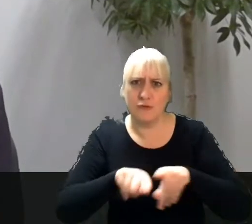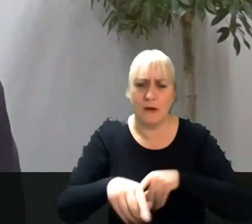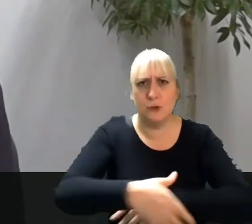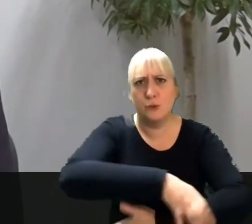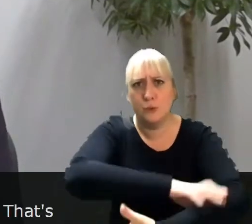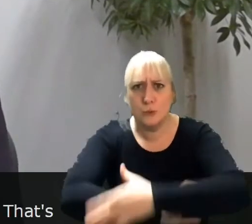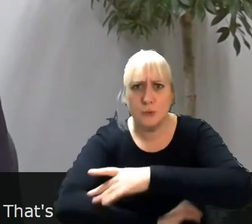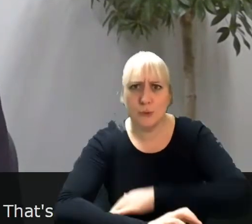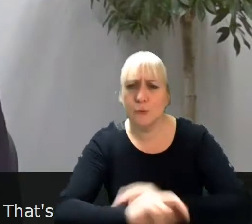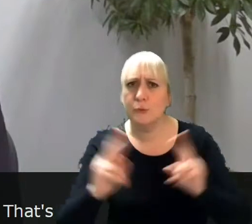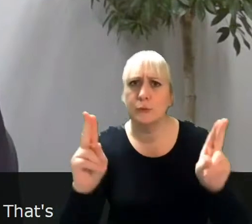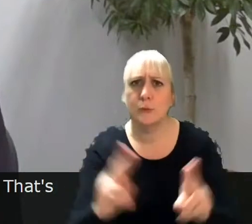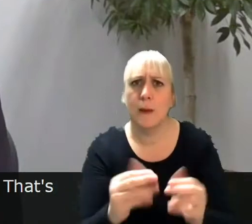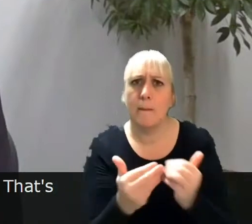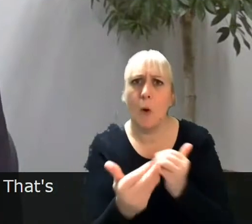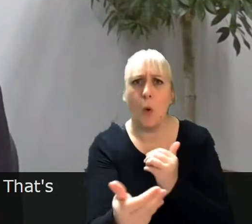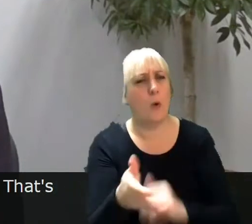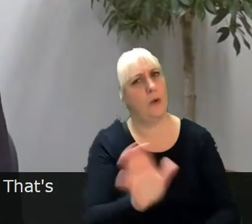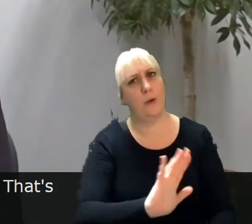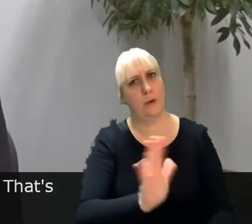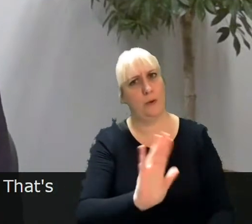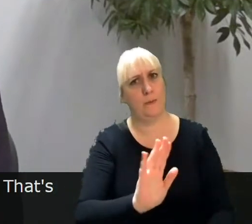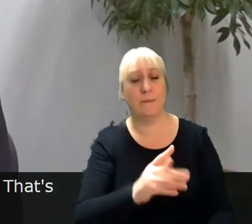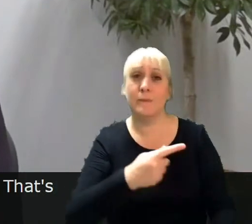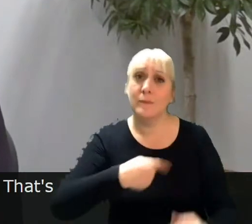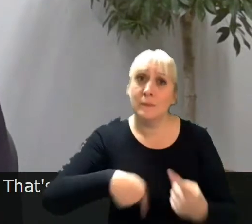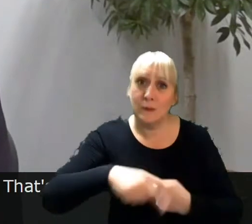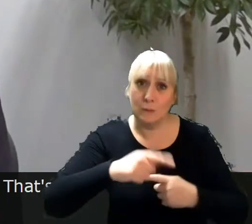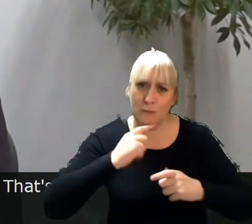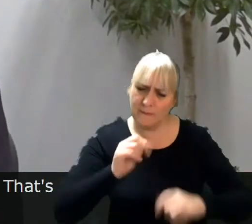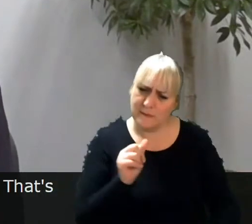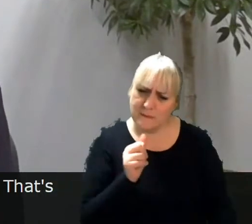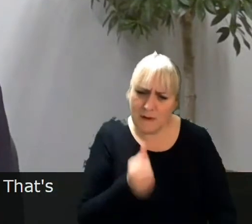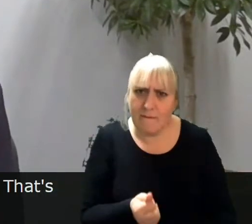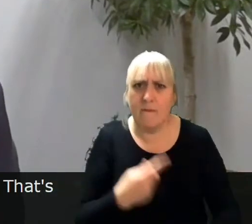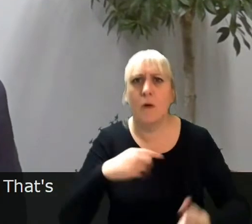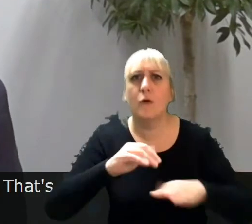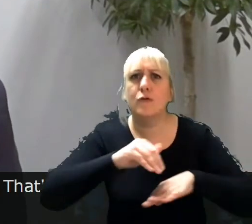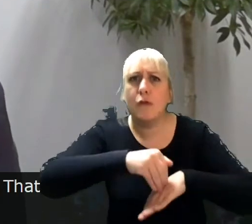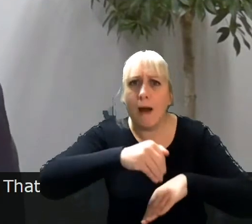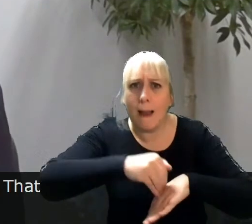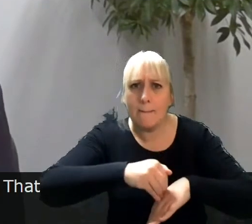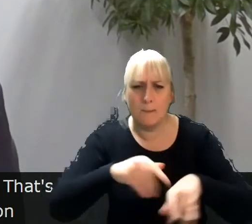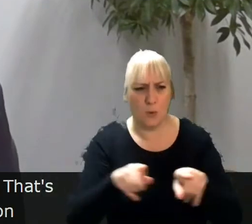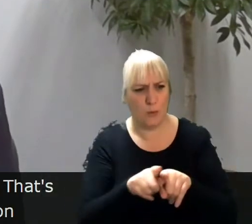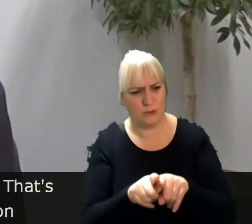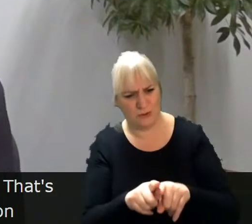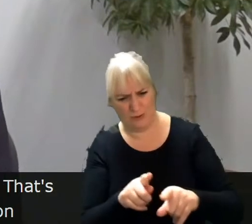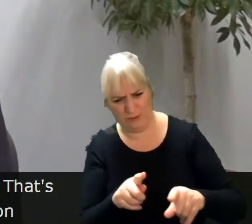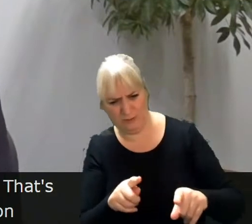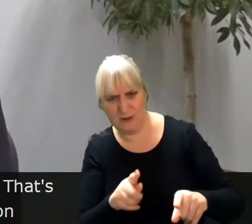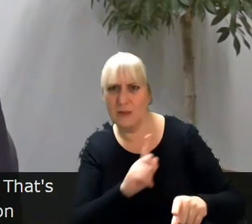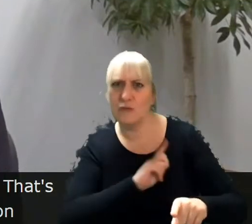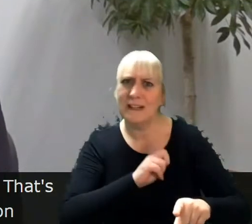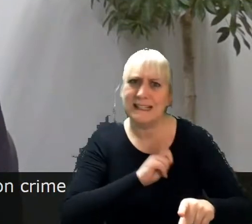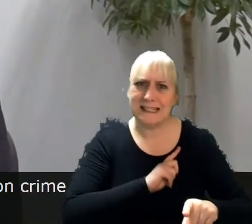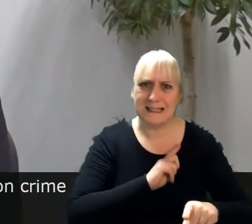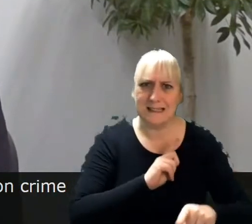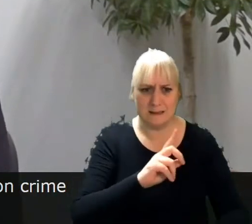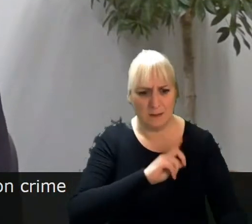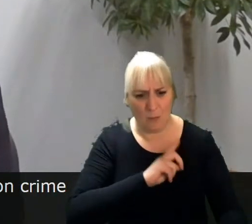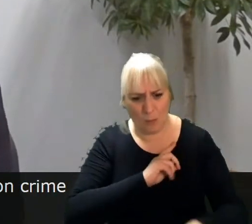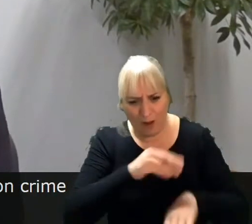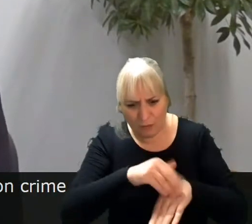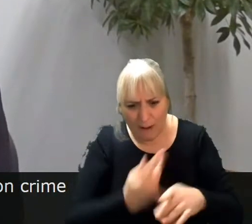as possible by being tough on crime and tough on the causes of crime. As part of this, we've put